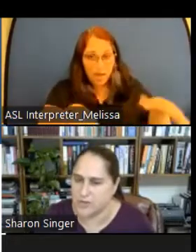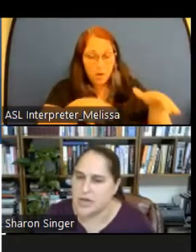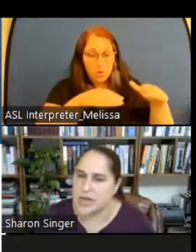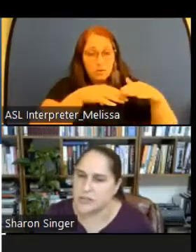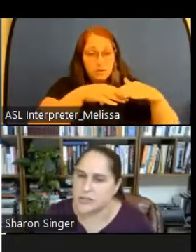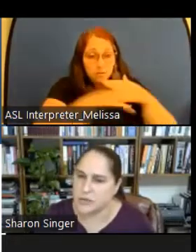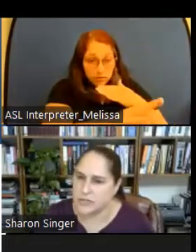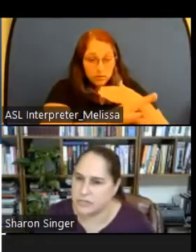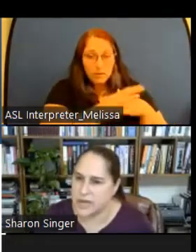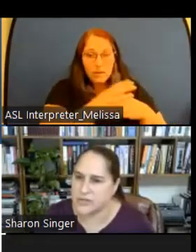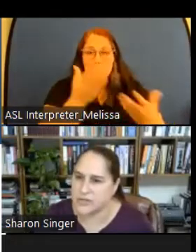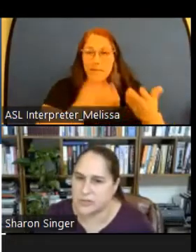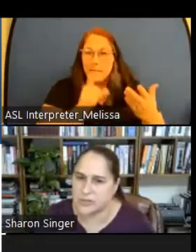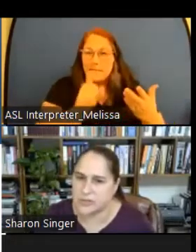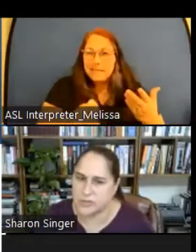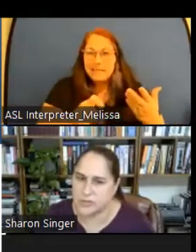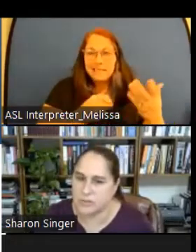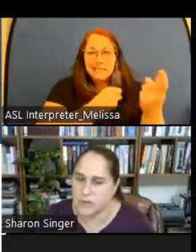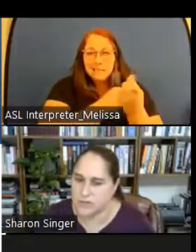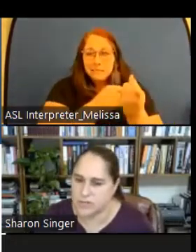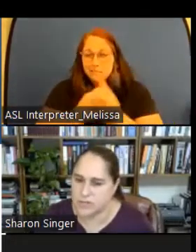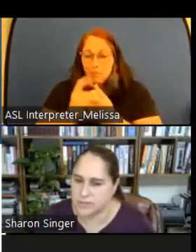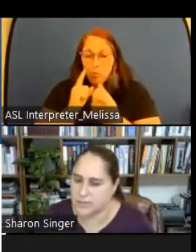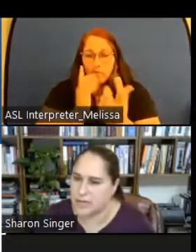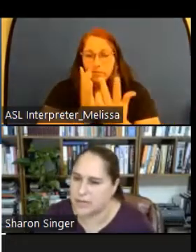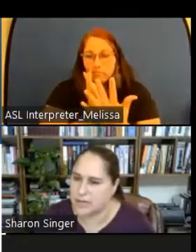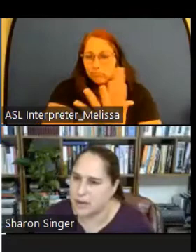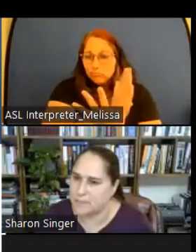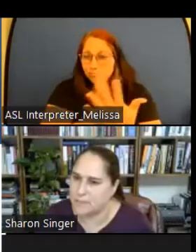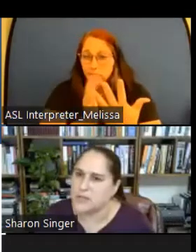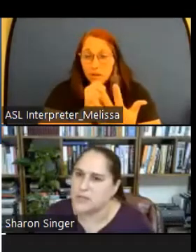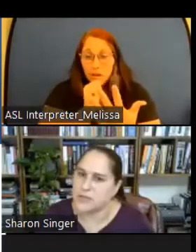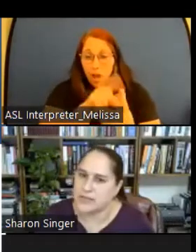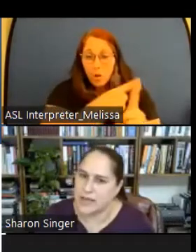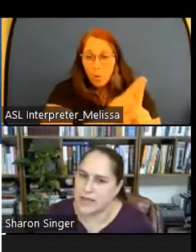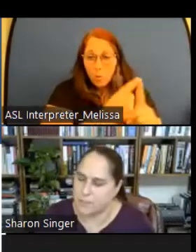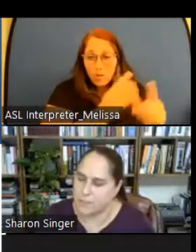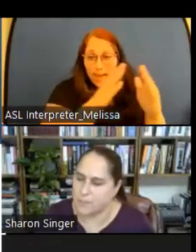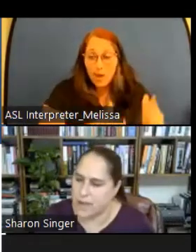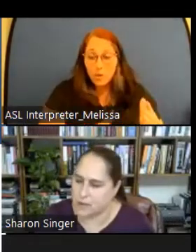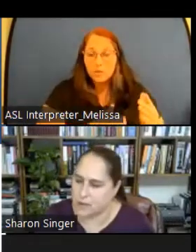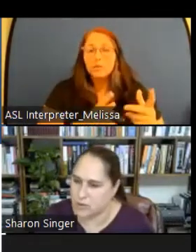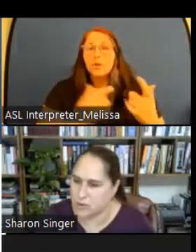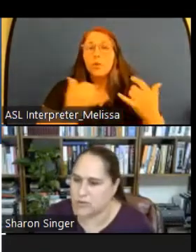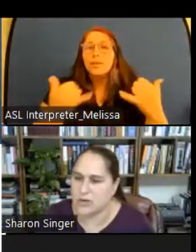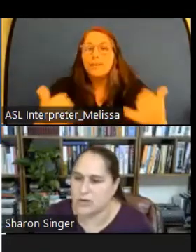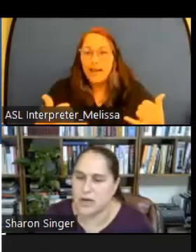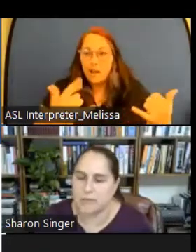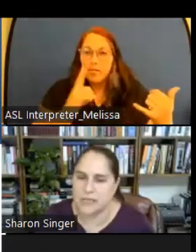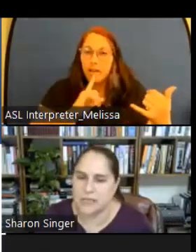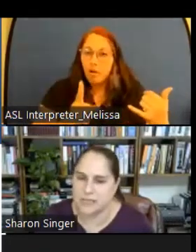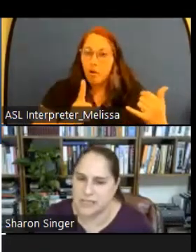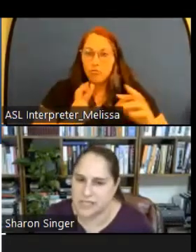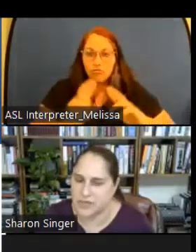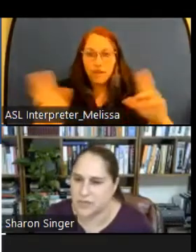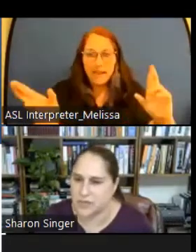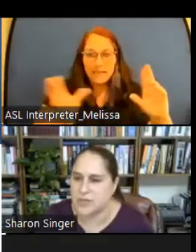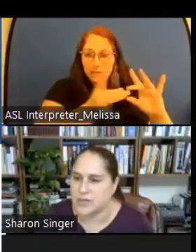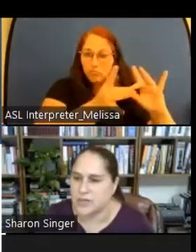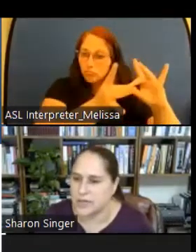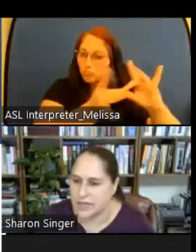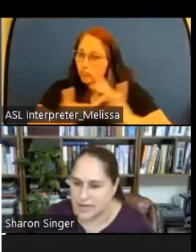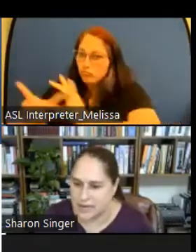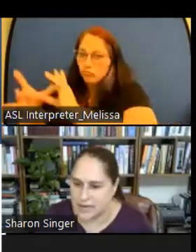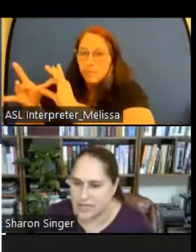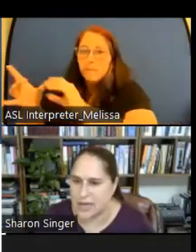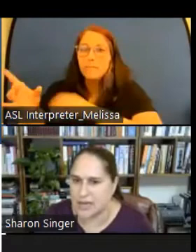partners. And so it is to make sure that those partnerships are lined up so that that household is successful